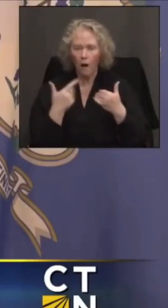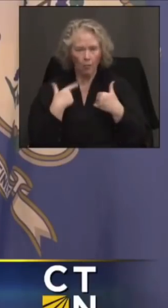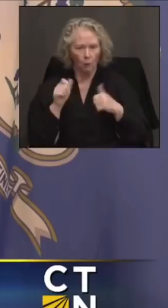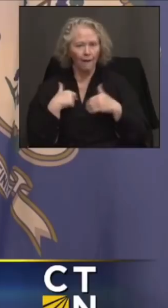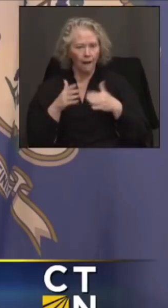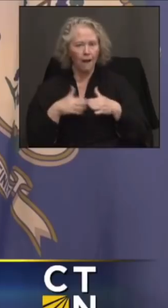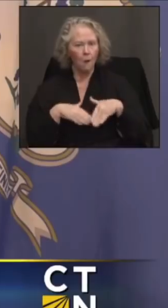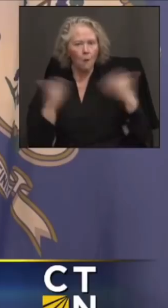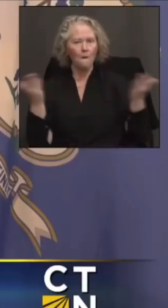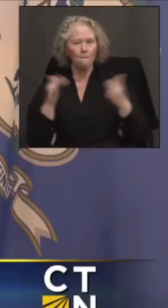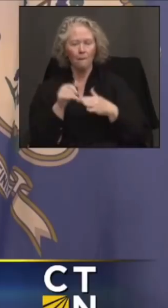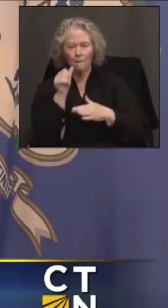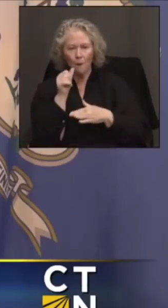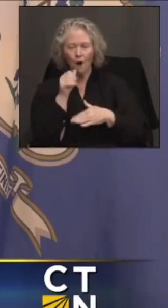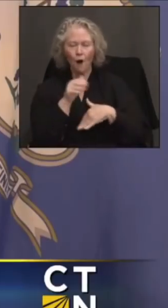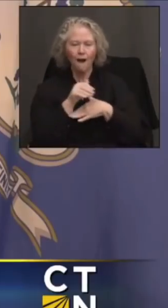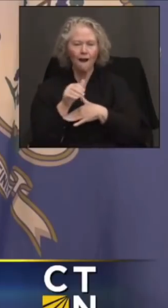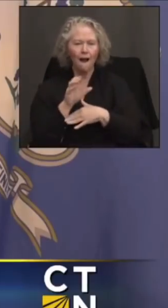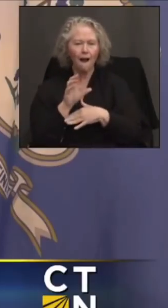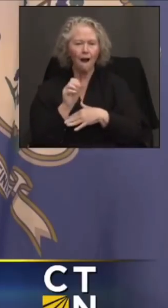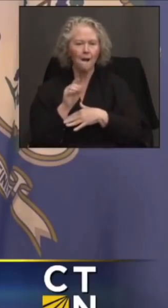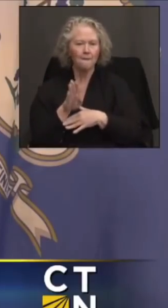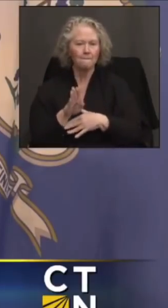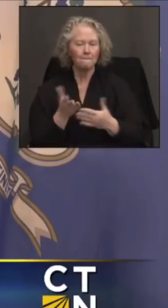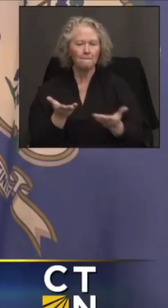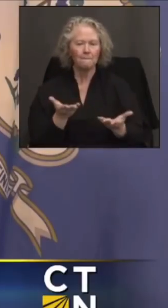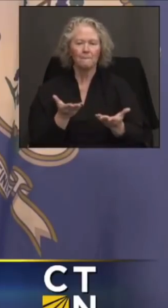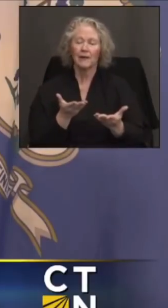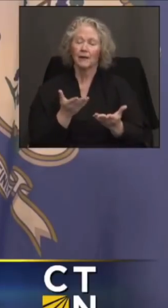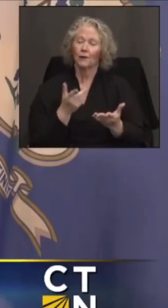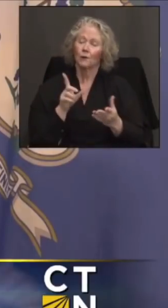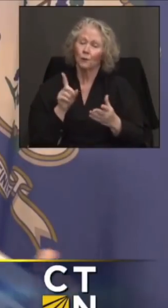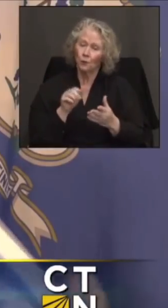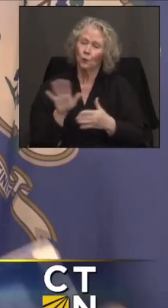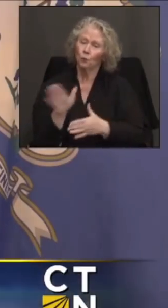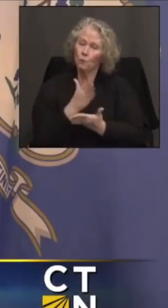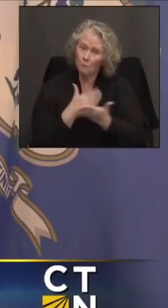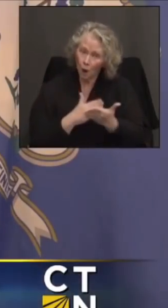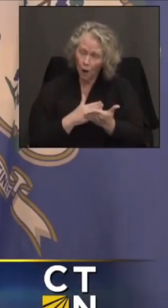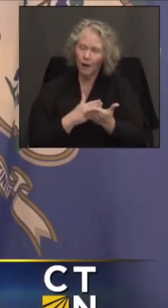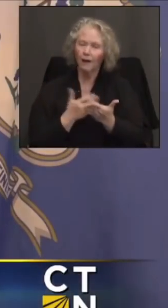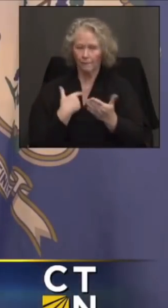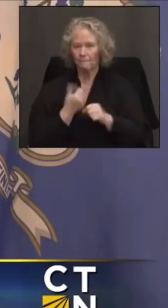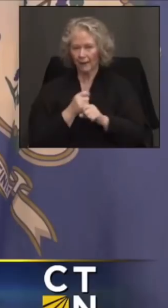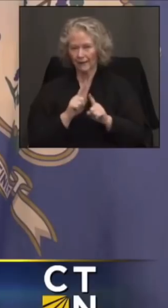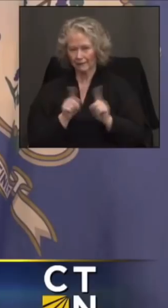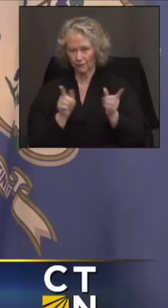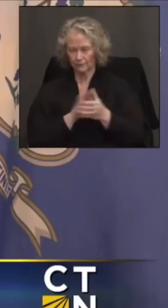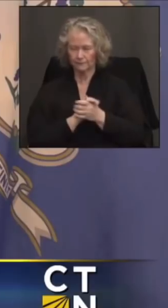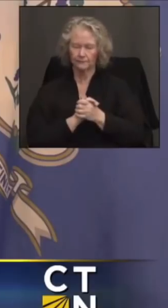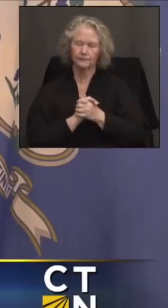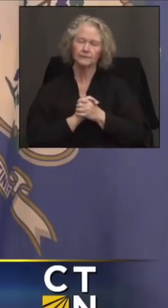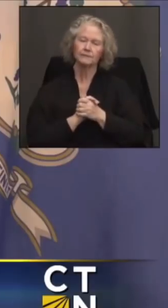as well. So do what you can, because it makes an enormous difference. And finally,